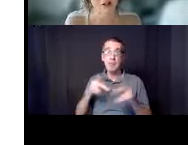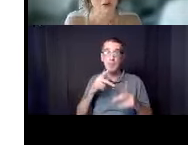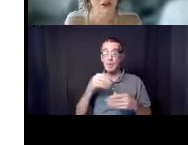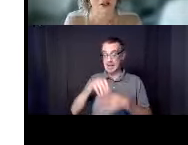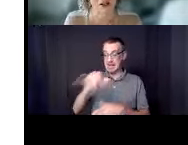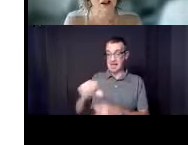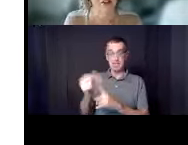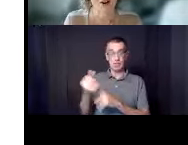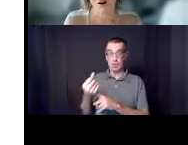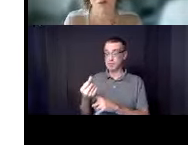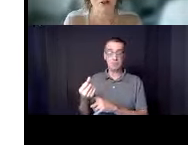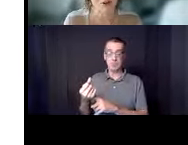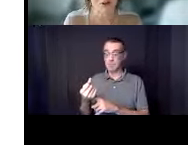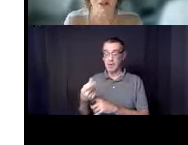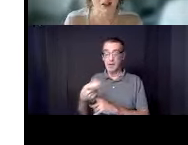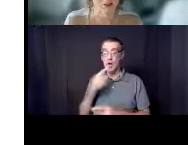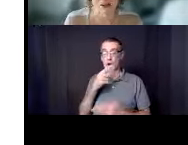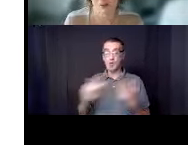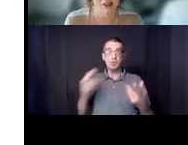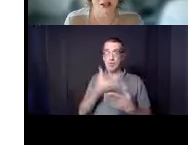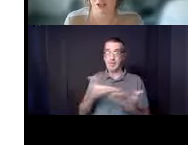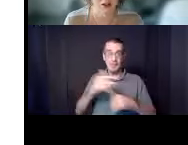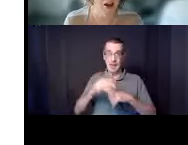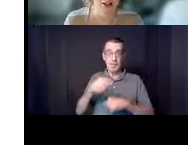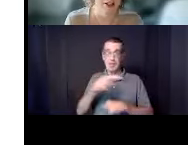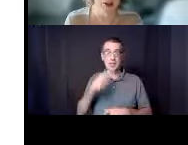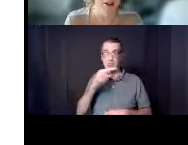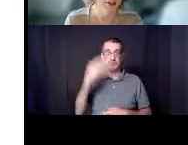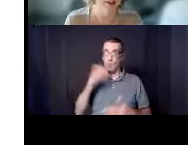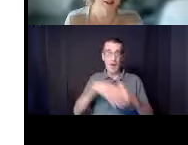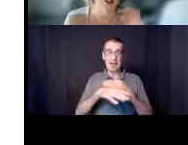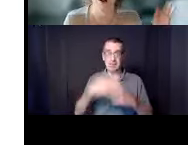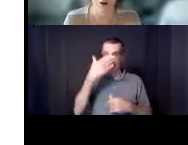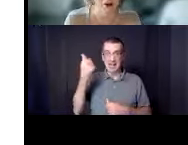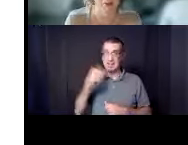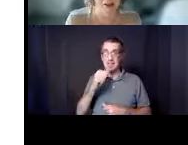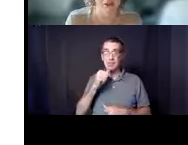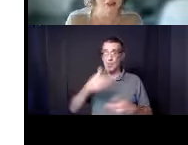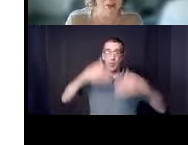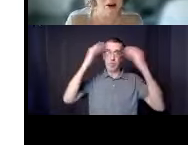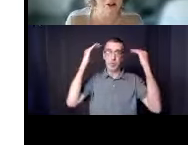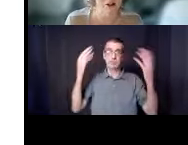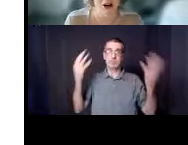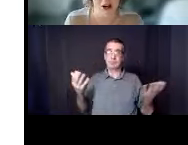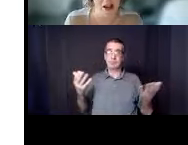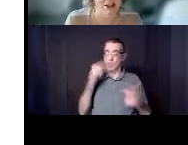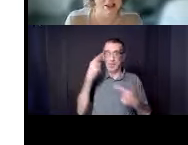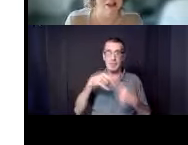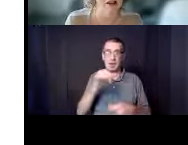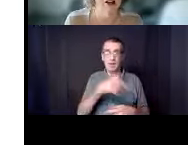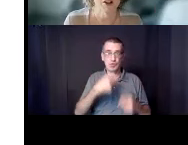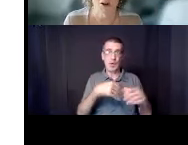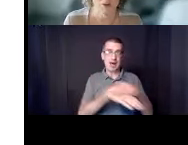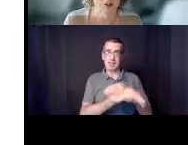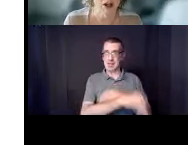that situation, there are resources available to them that they just don't access because it's just overwhelming to even think about trying to access